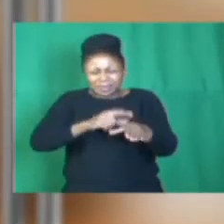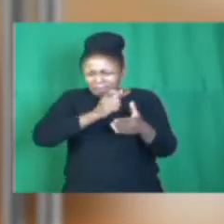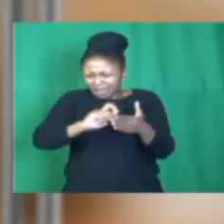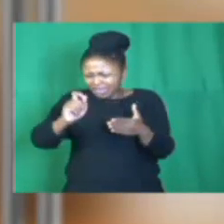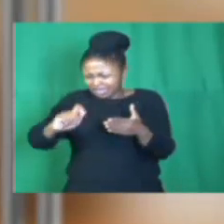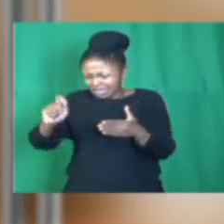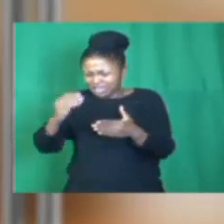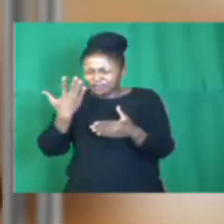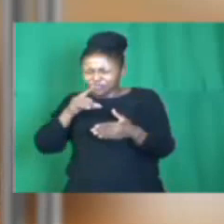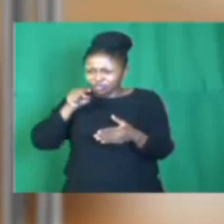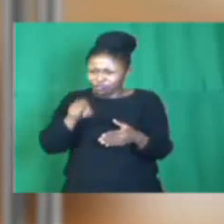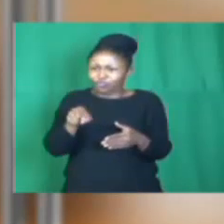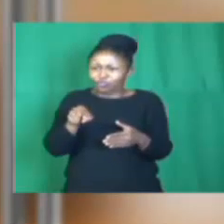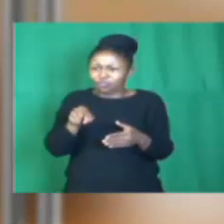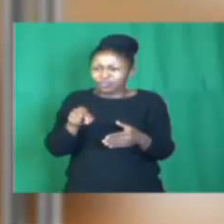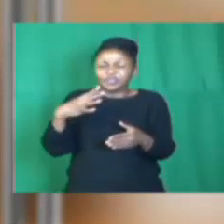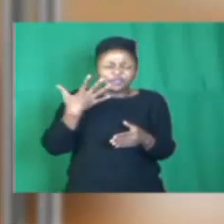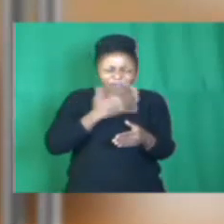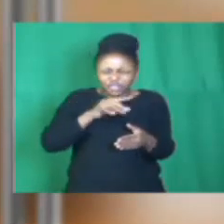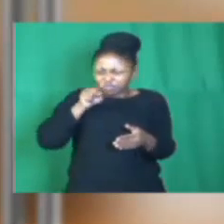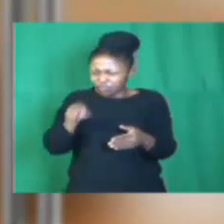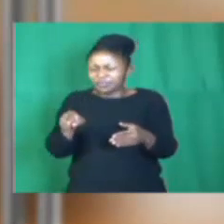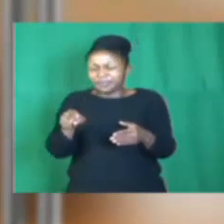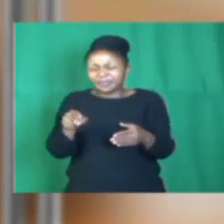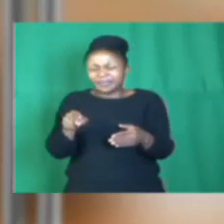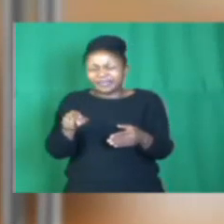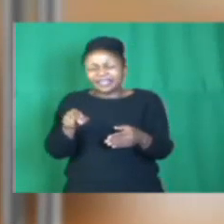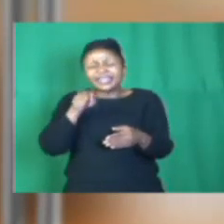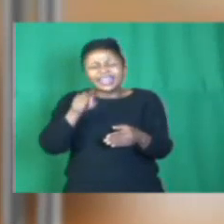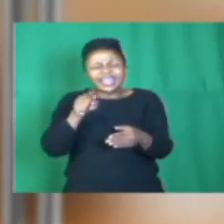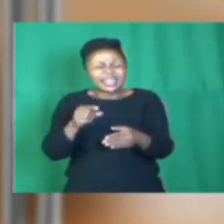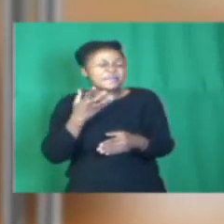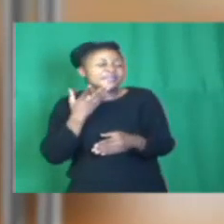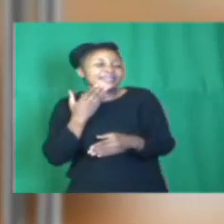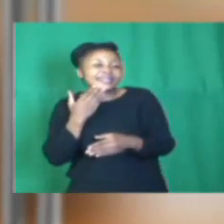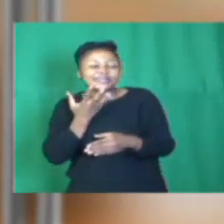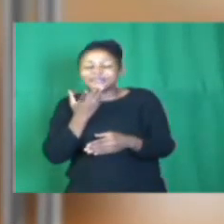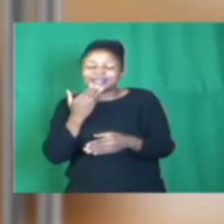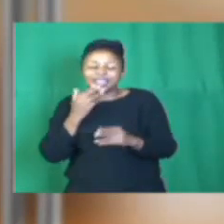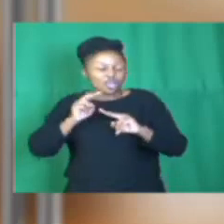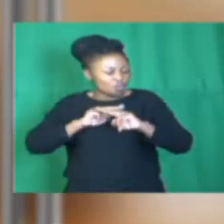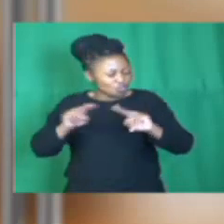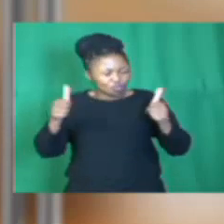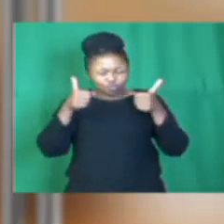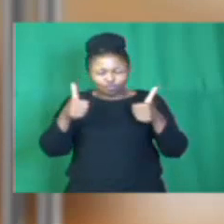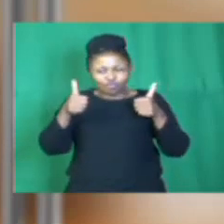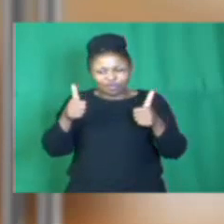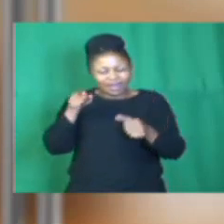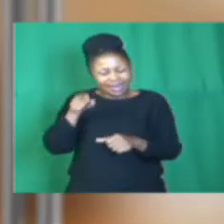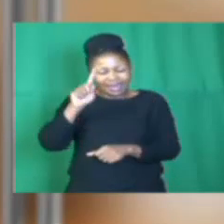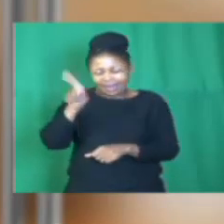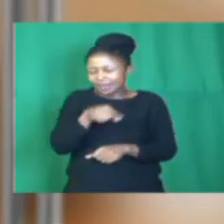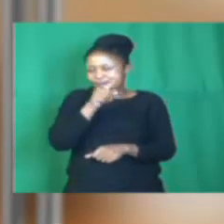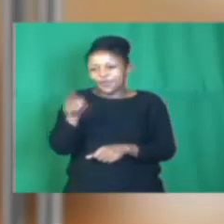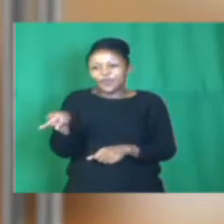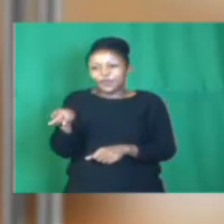it is a phrase, it is a word, they dot it or they put a full stop, and that is not acceptable. It robs